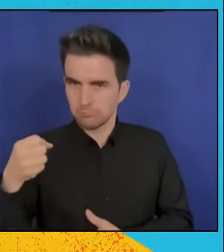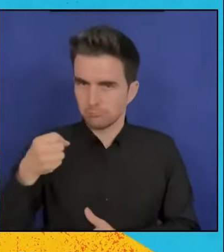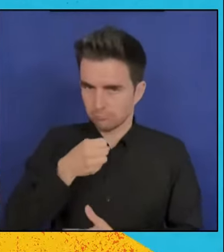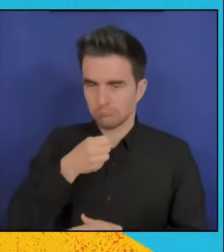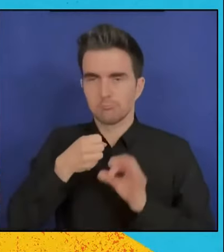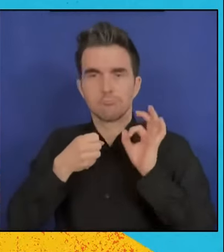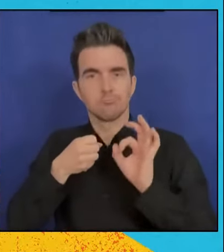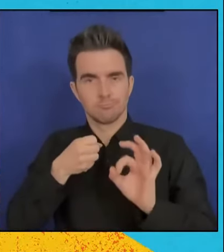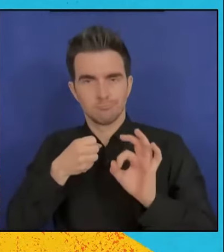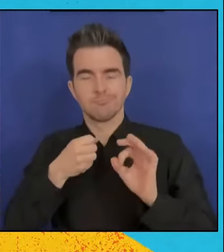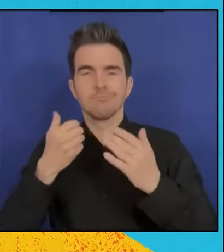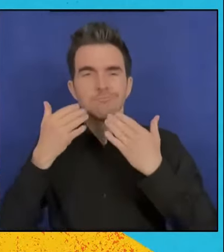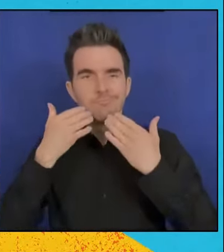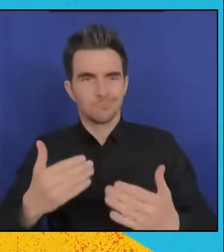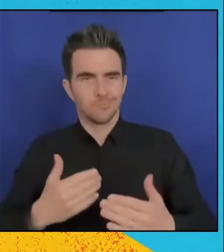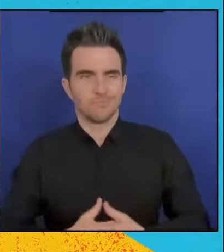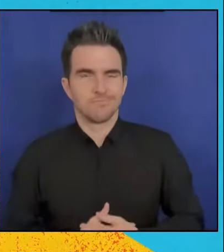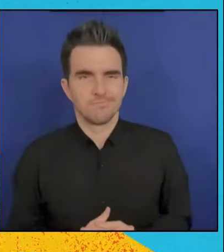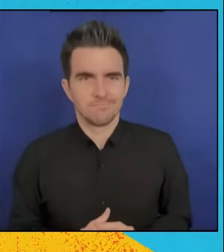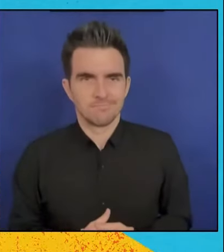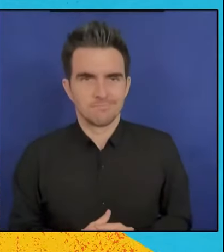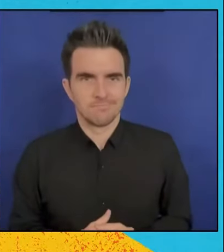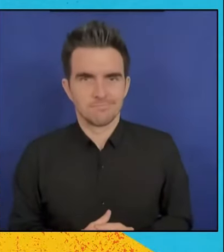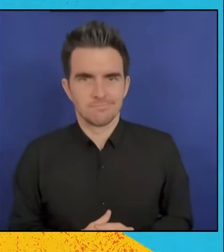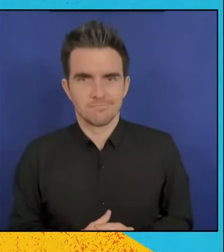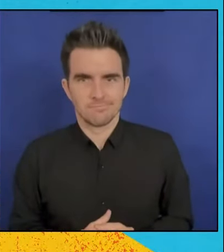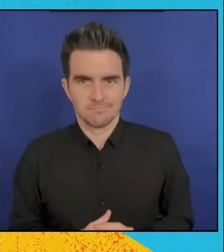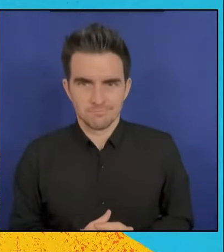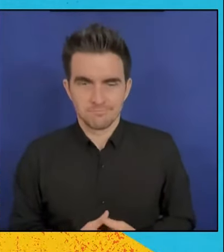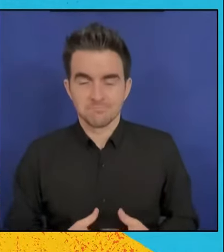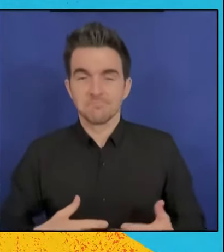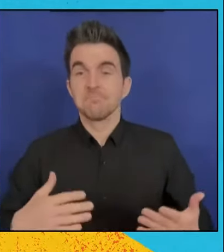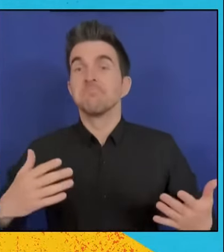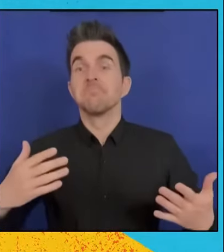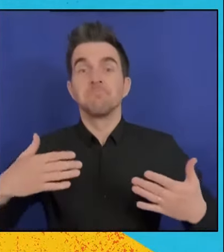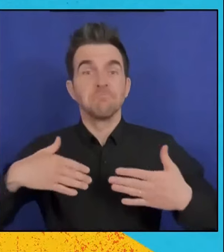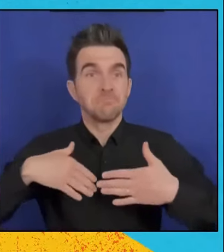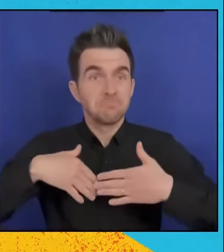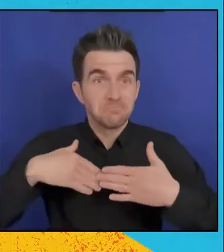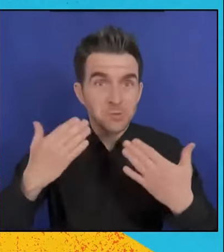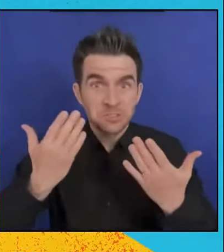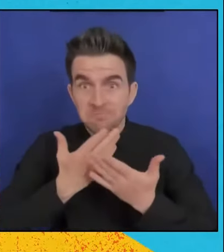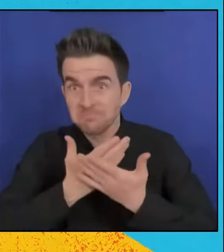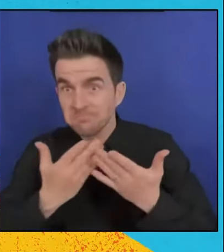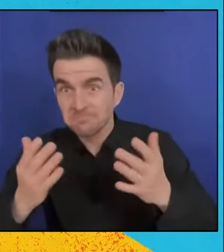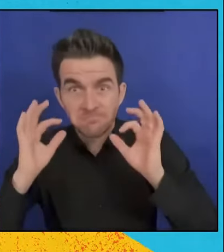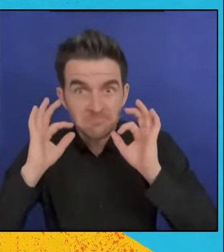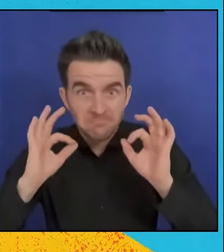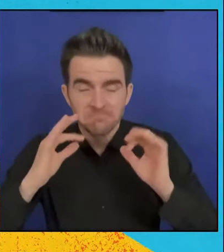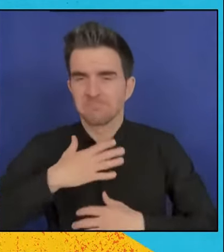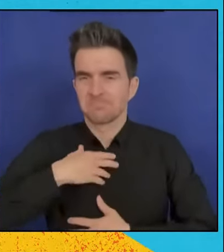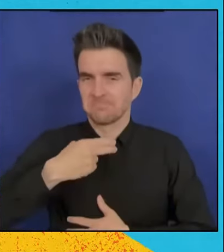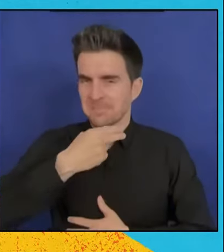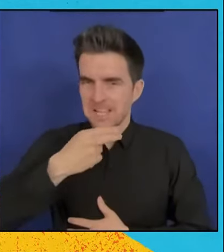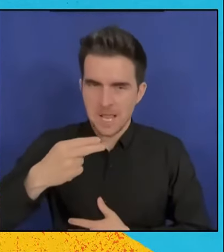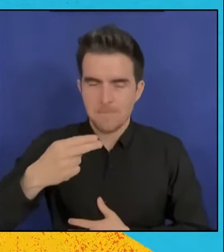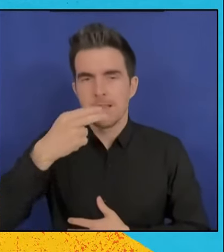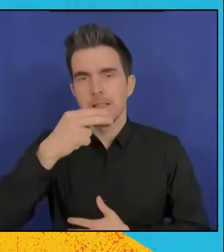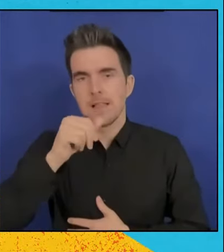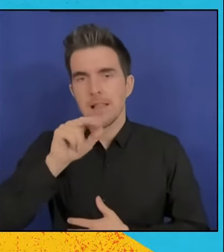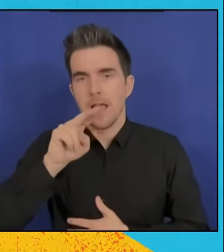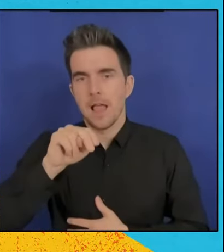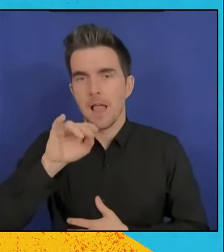Hi, good morning, everyone. My name is Karen Wang Hanyuan. I'm from China. It's such a great pleasure and honor to be here on